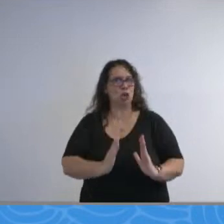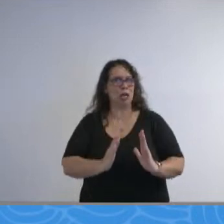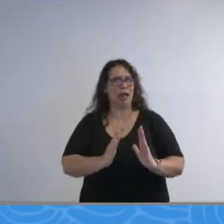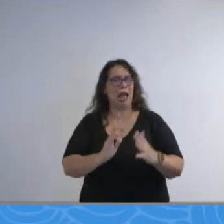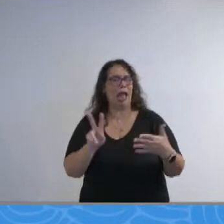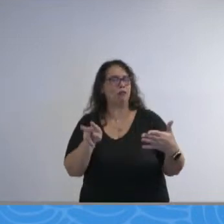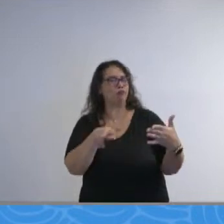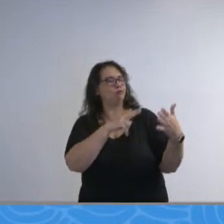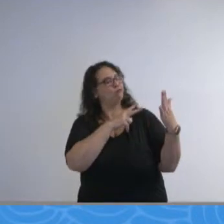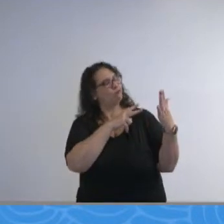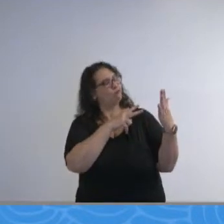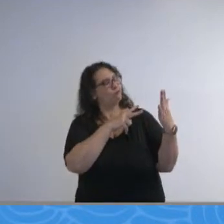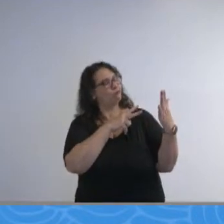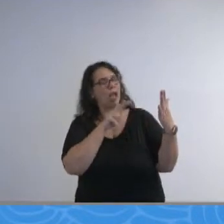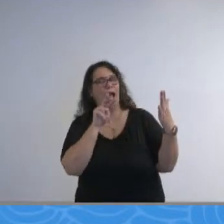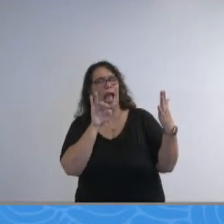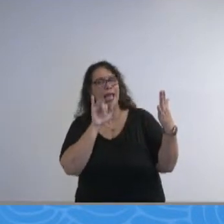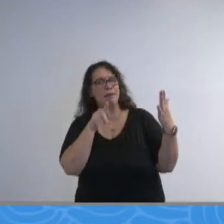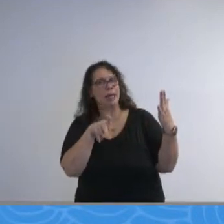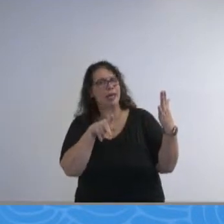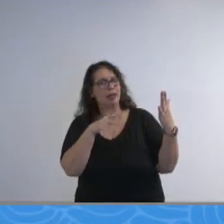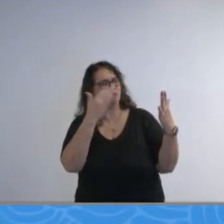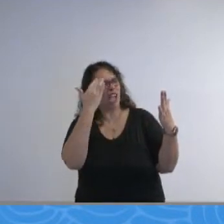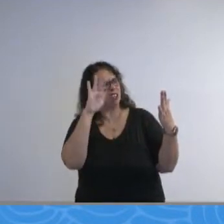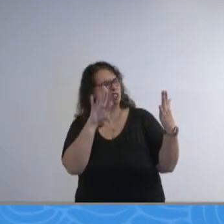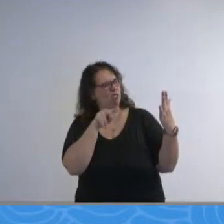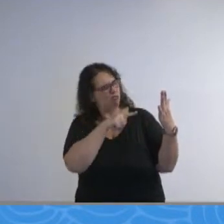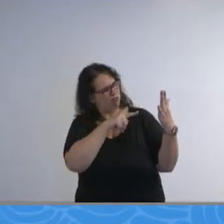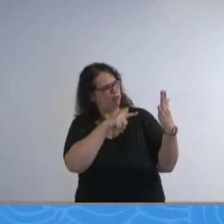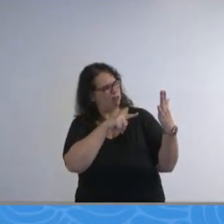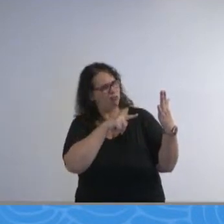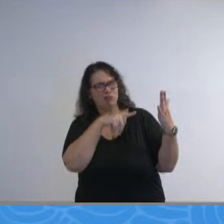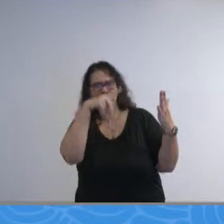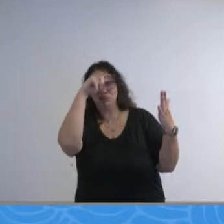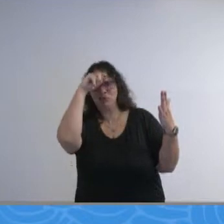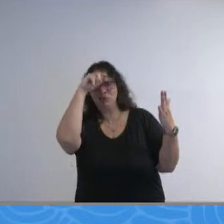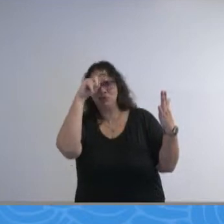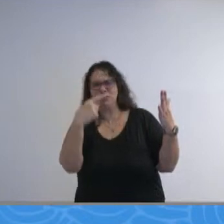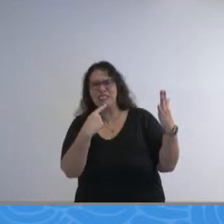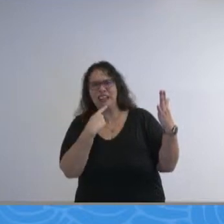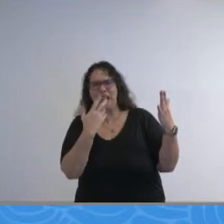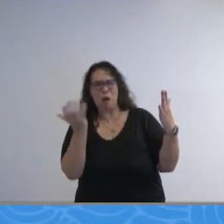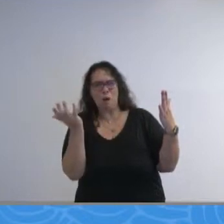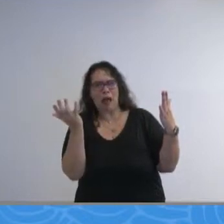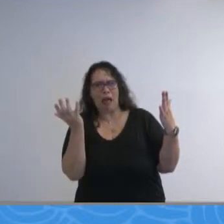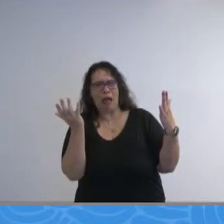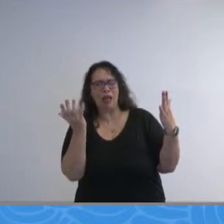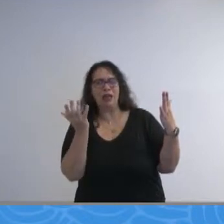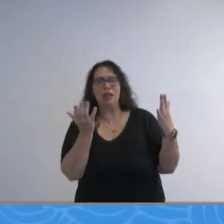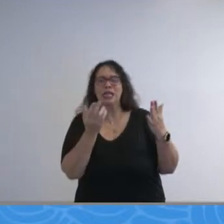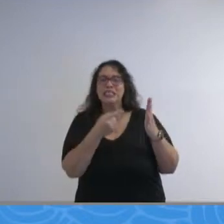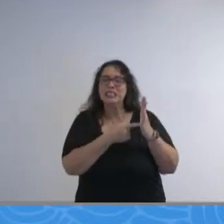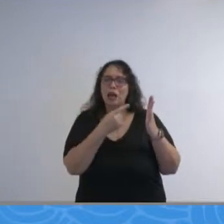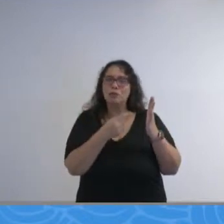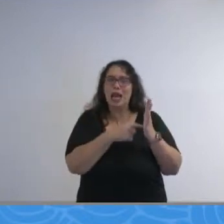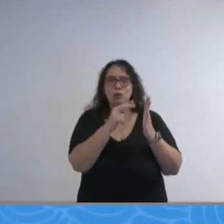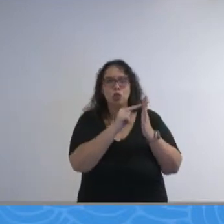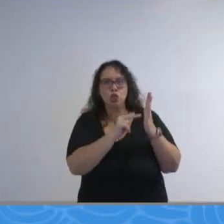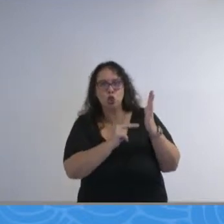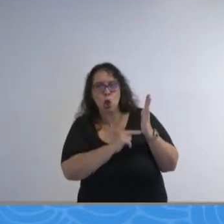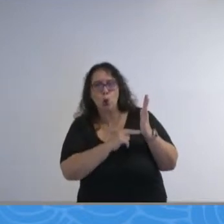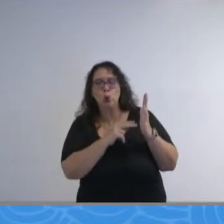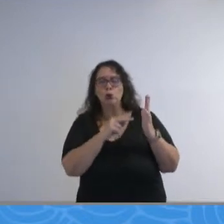IEP and I don't know exactly what it's saying. There can be notes from different